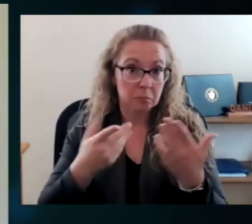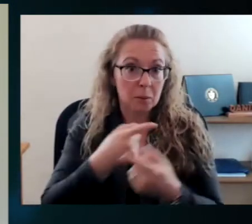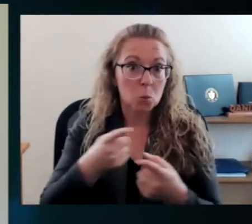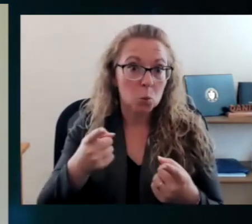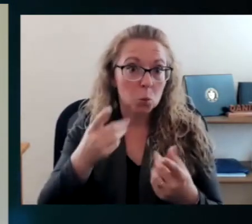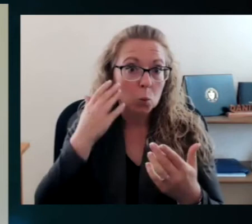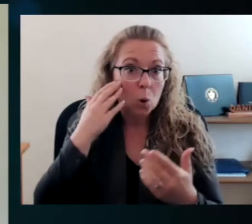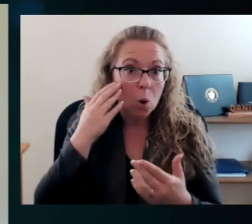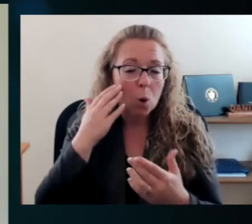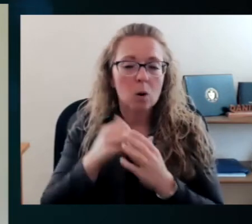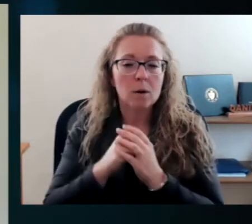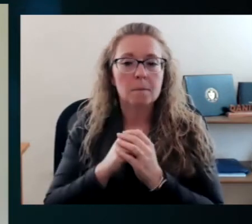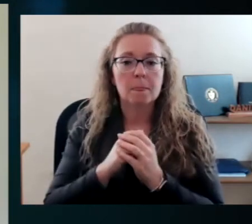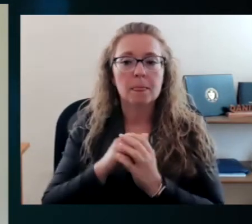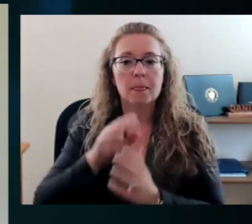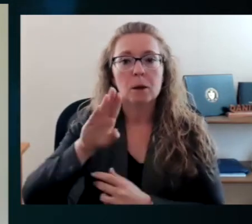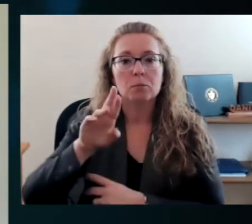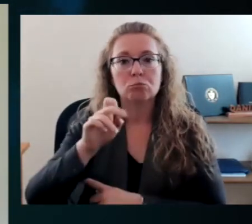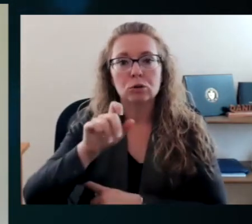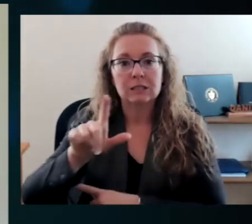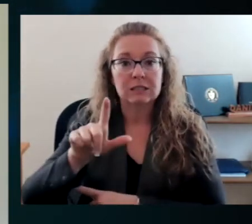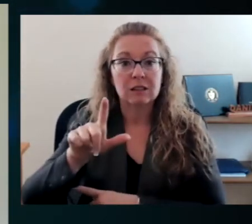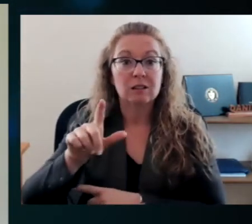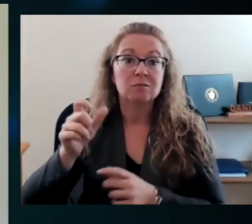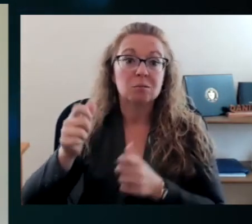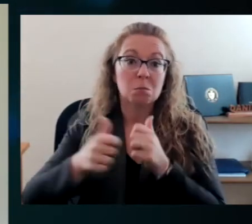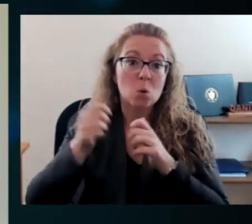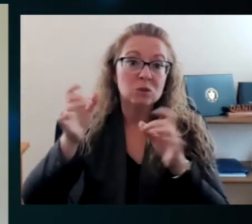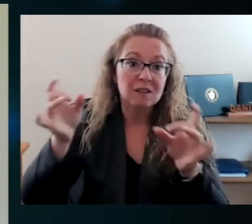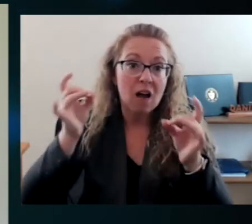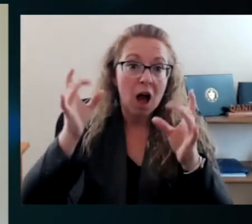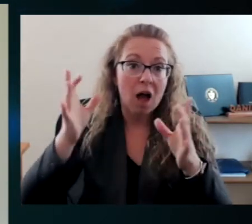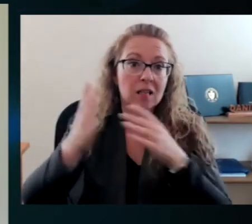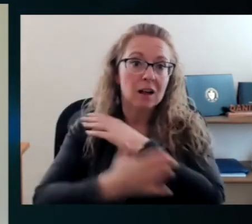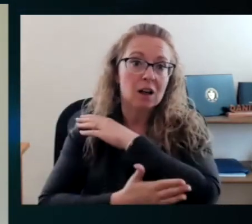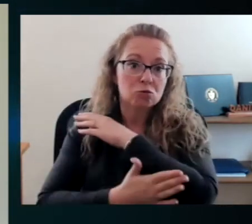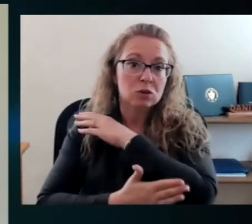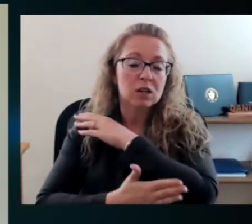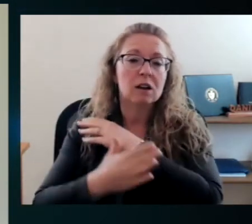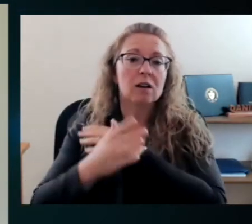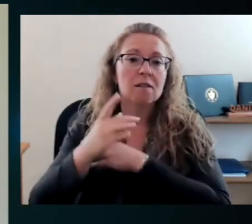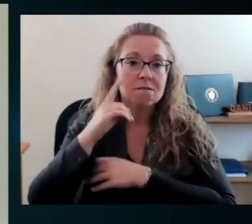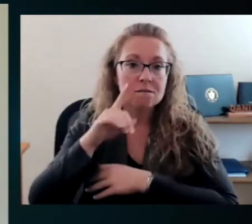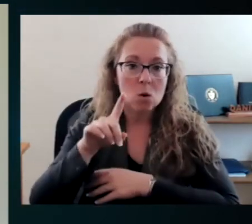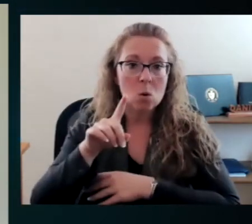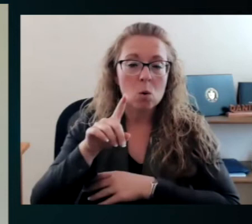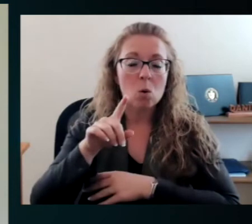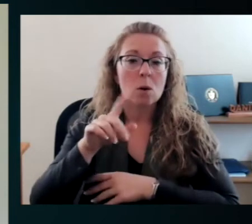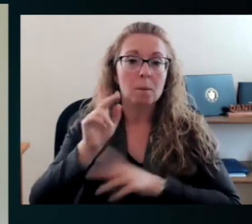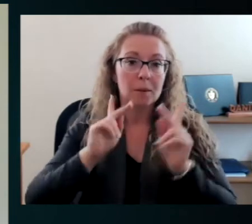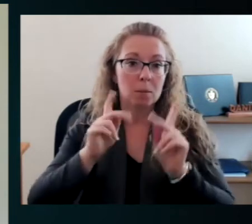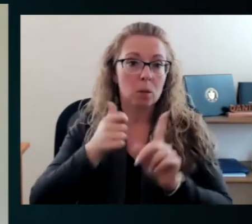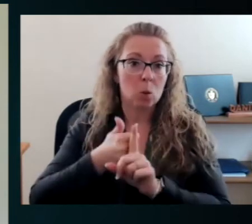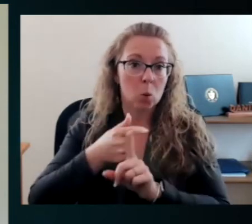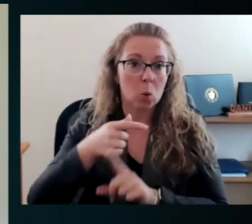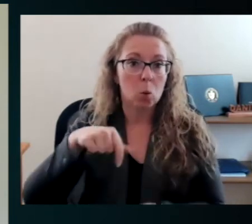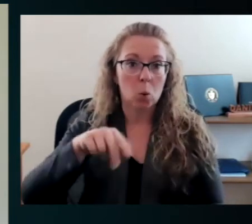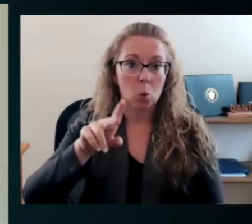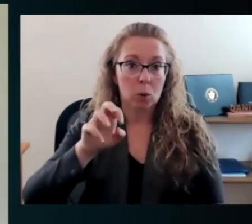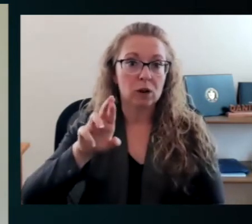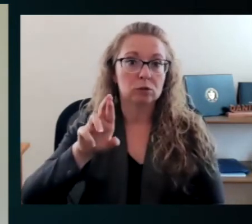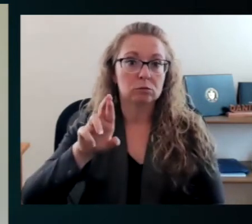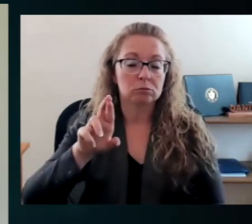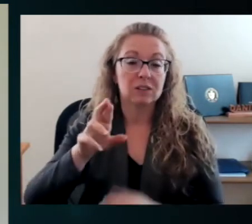it's considered the most violent country for queer people in general. And